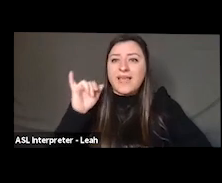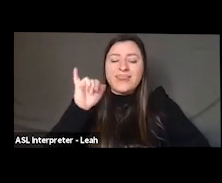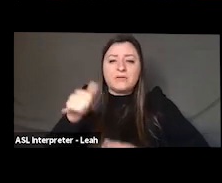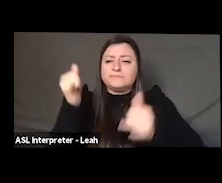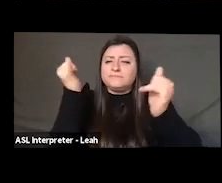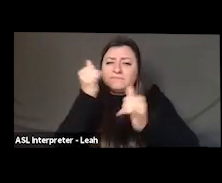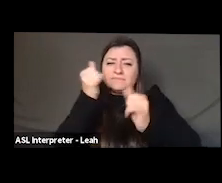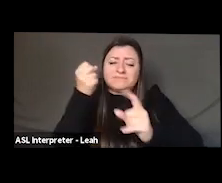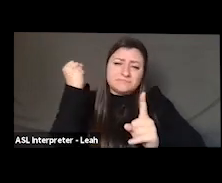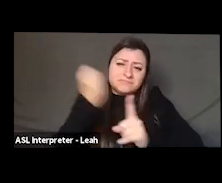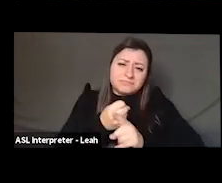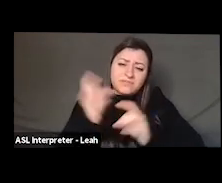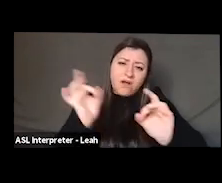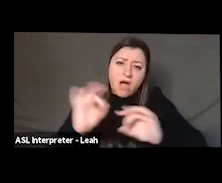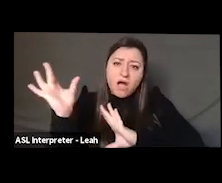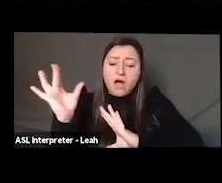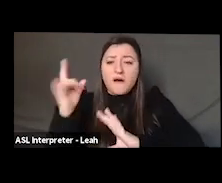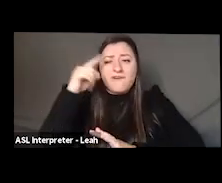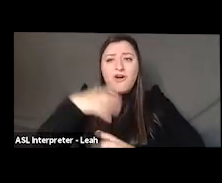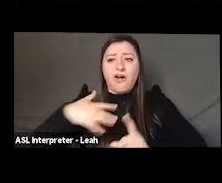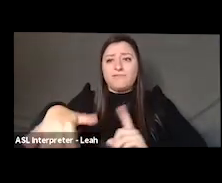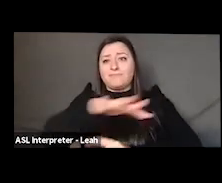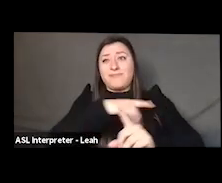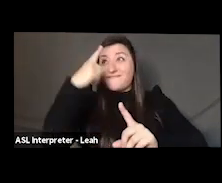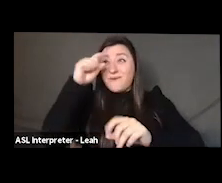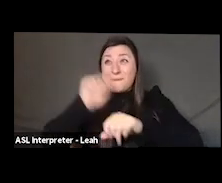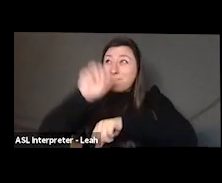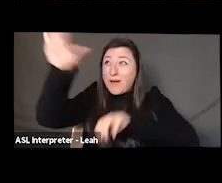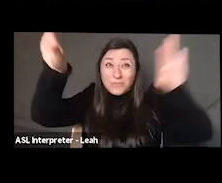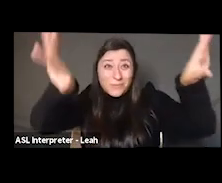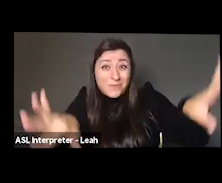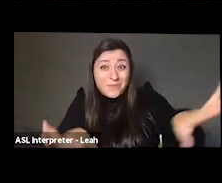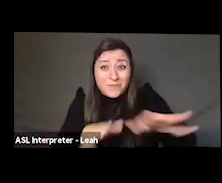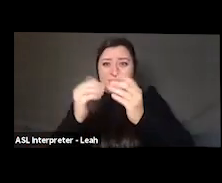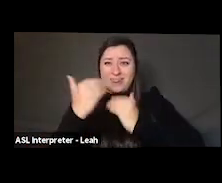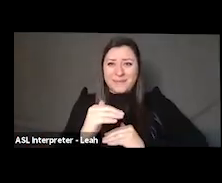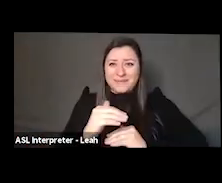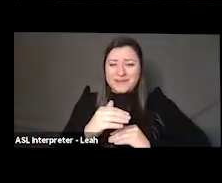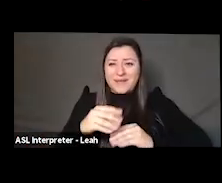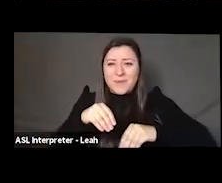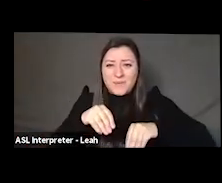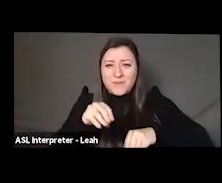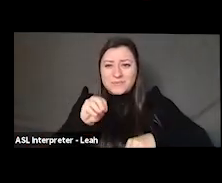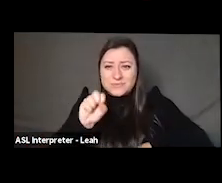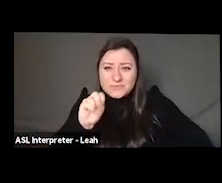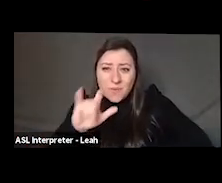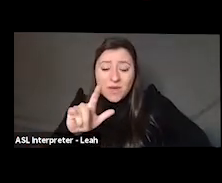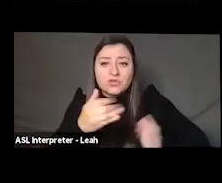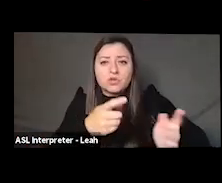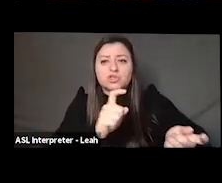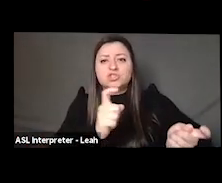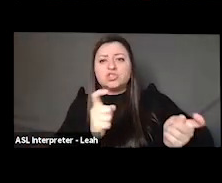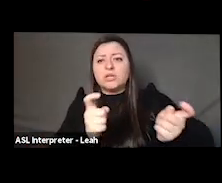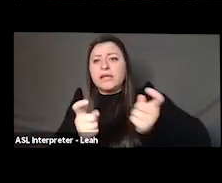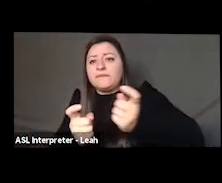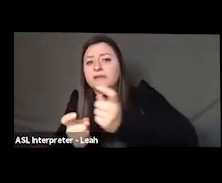catastrophic for a region that is mountainous with limited resources. So shifting the